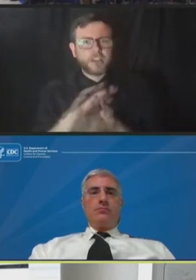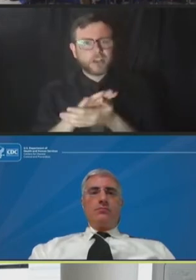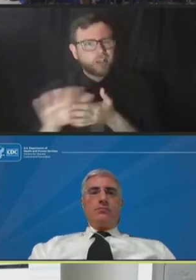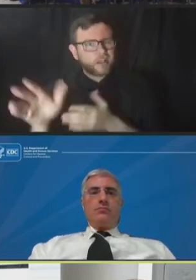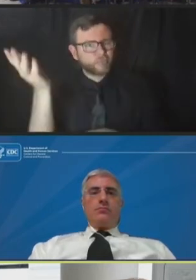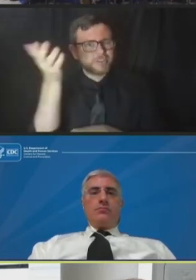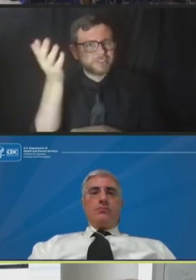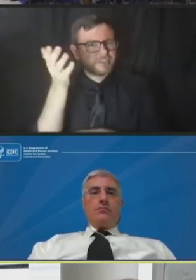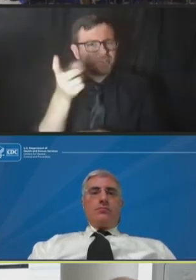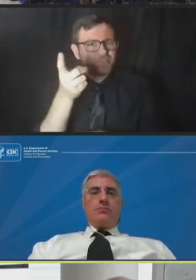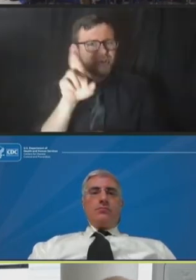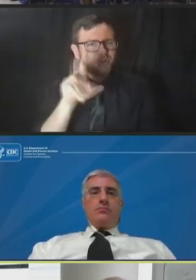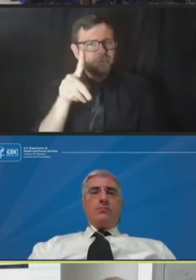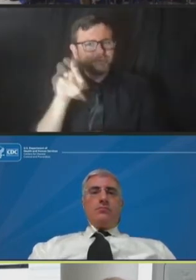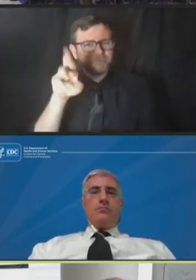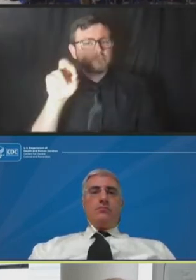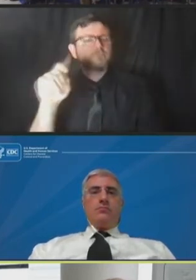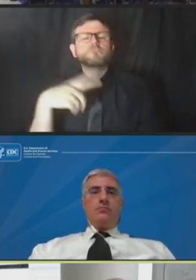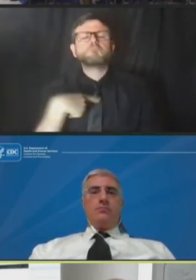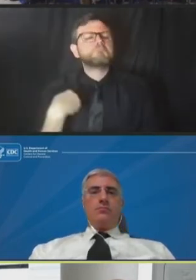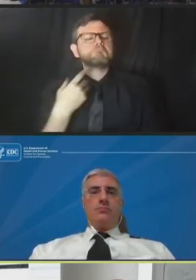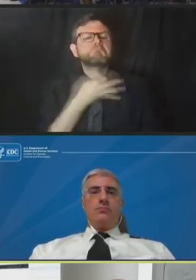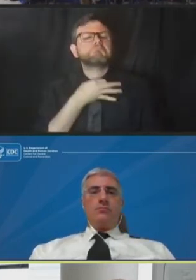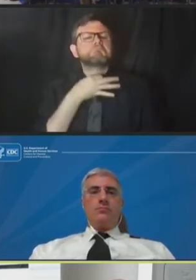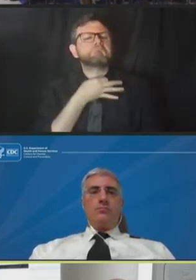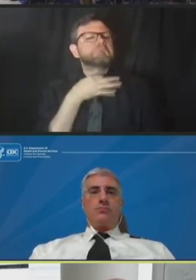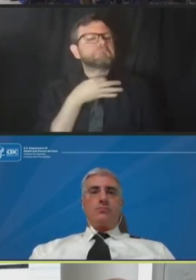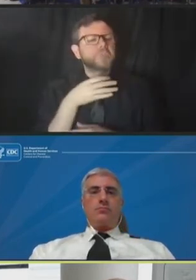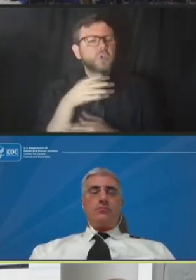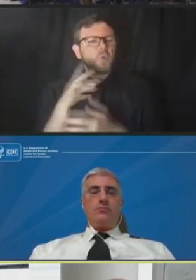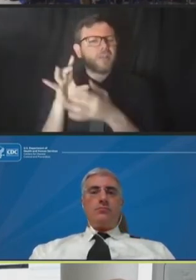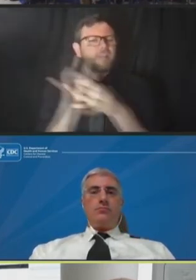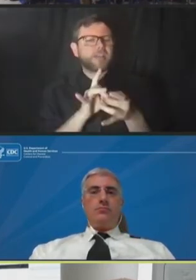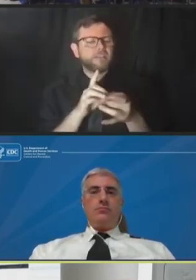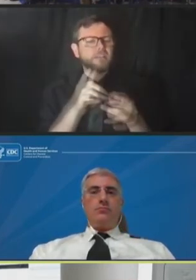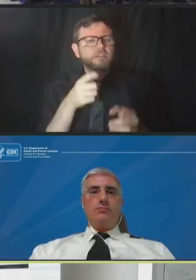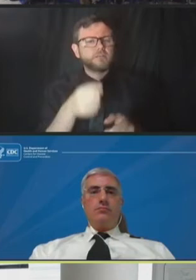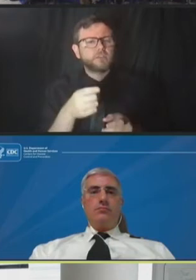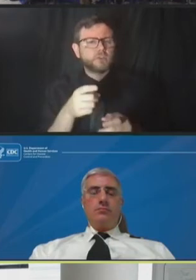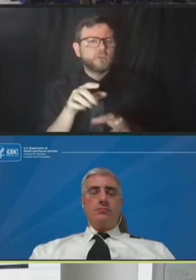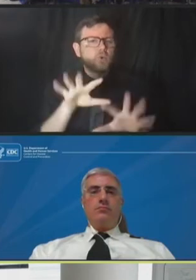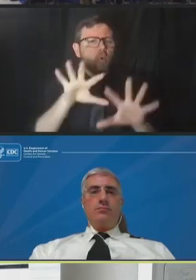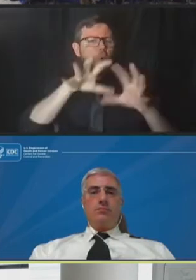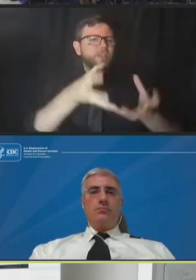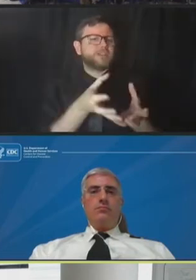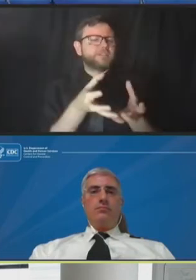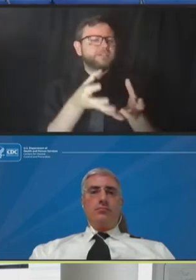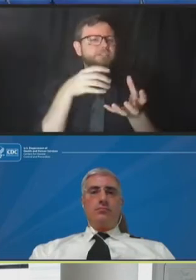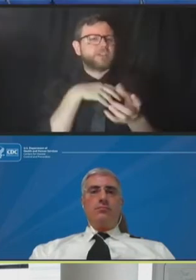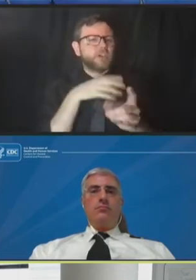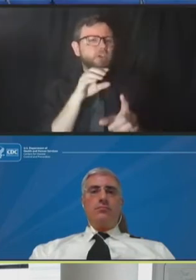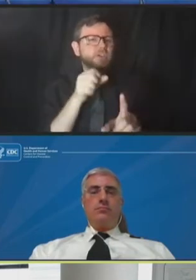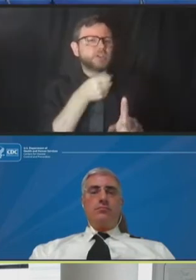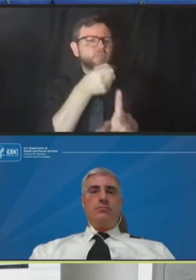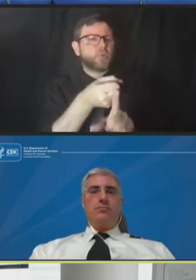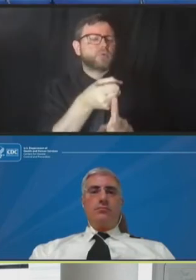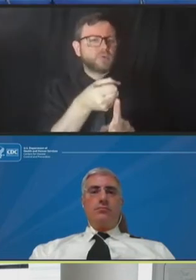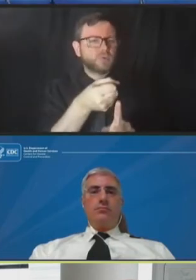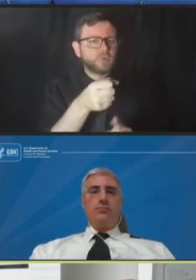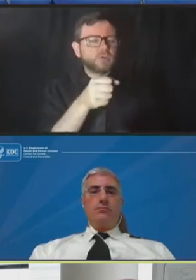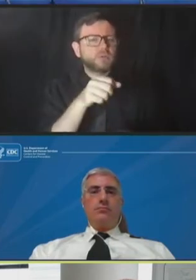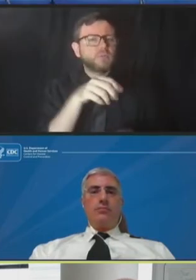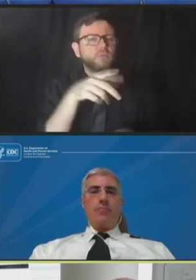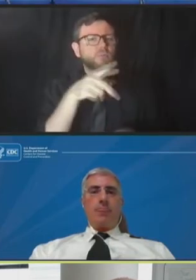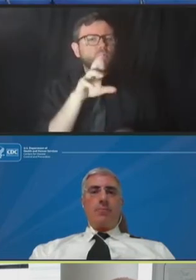presentation, Dr. Peterson. I'm just wondering, in relationship to post-exposure prophylaxis, has Jynneos